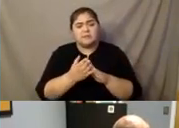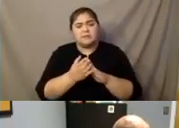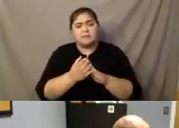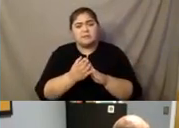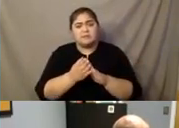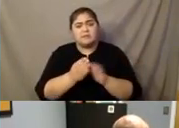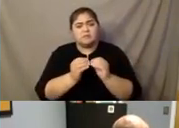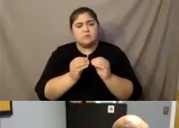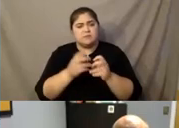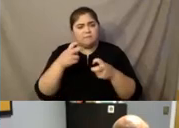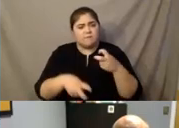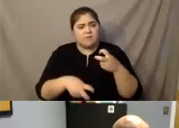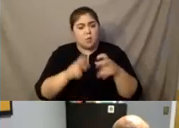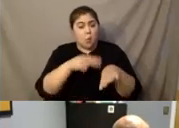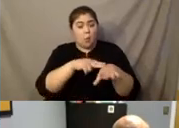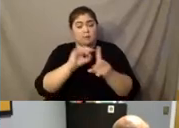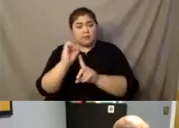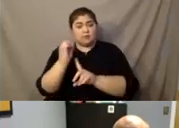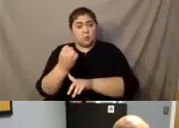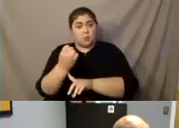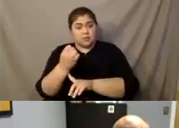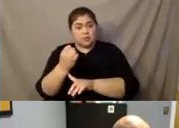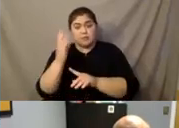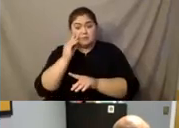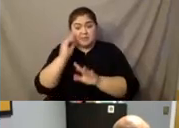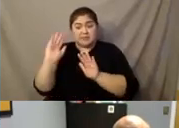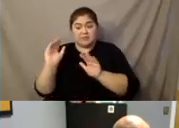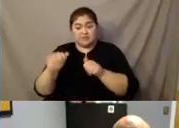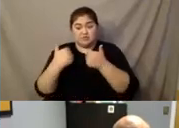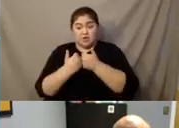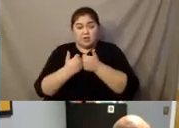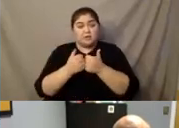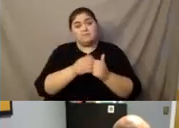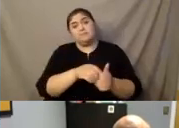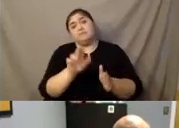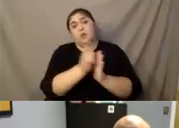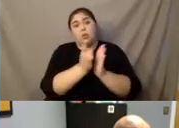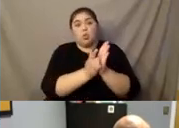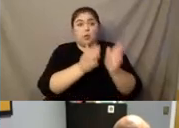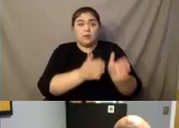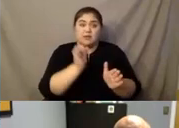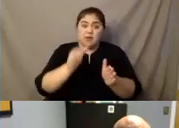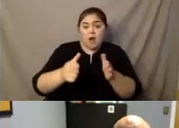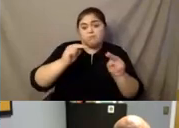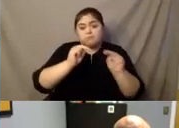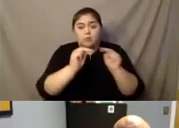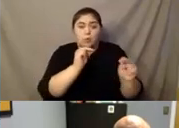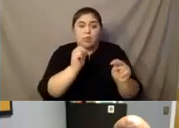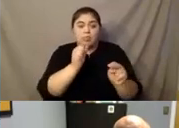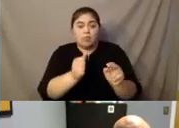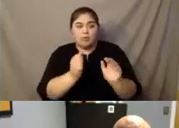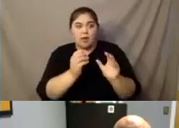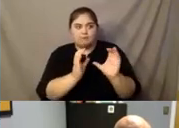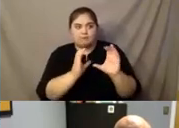normal circumstances where we encounter some of these challenges, if attorneys are not negotiating or we don't believe that they're actually communicating offers to the